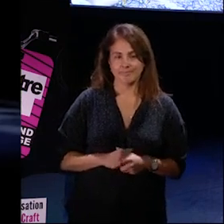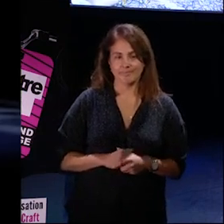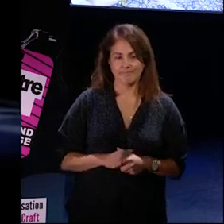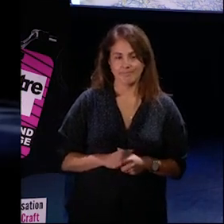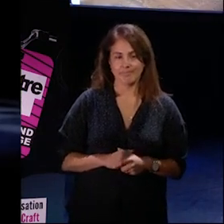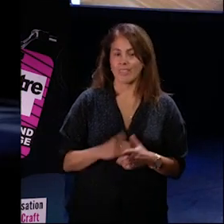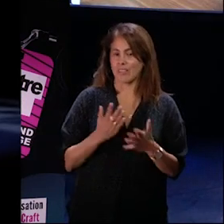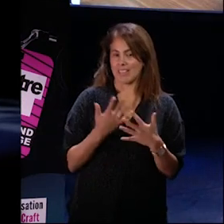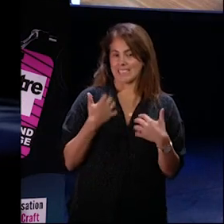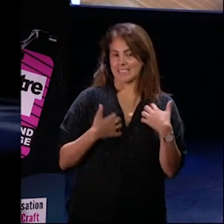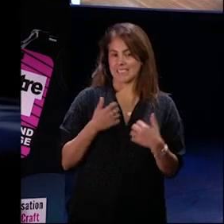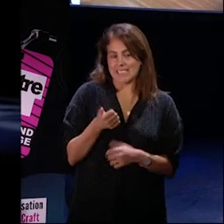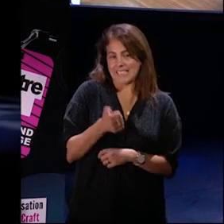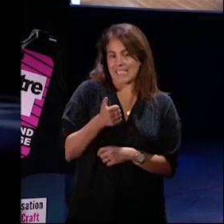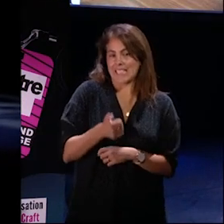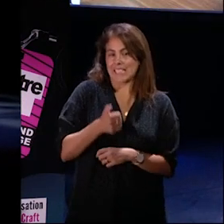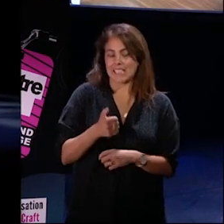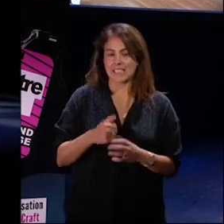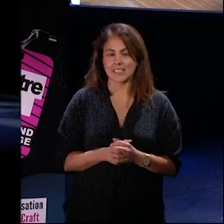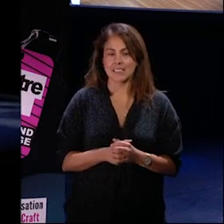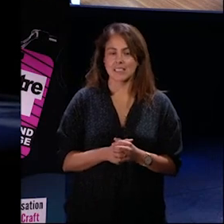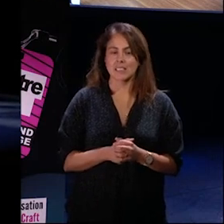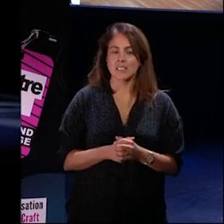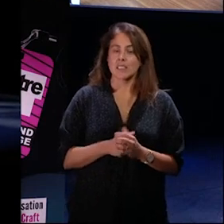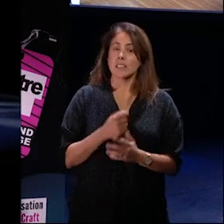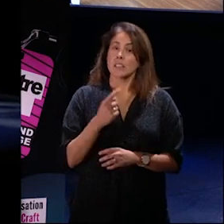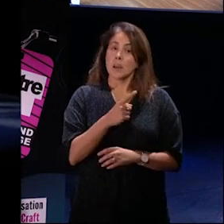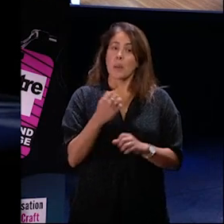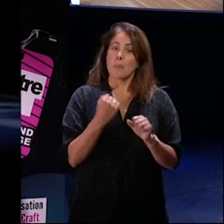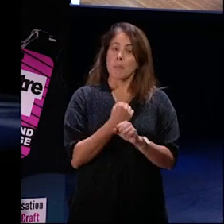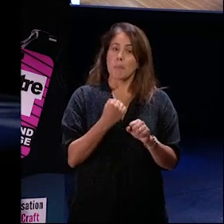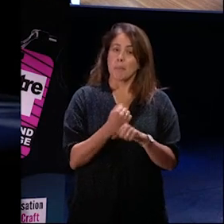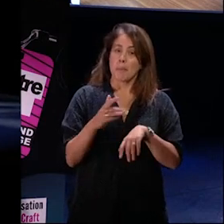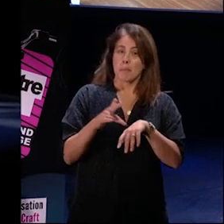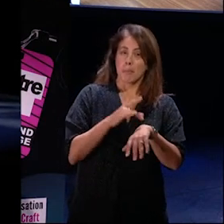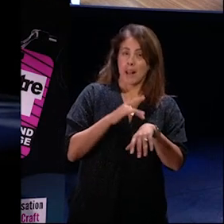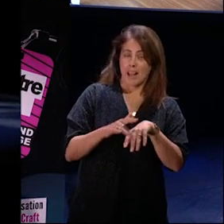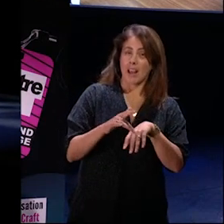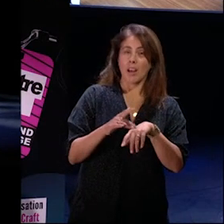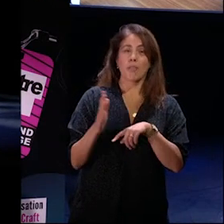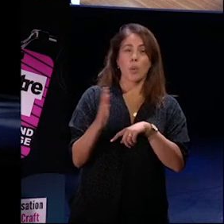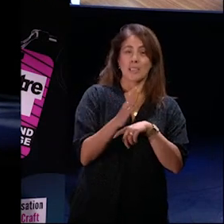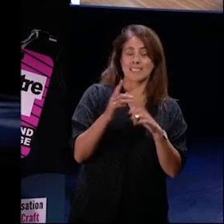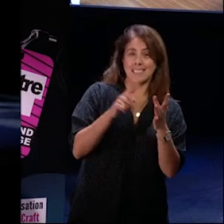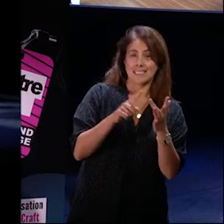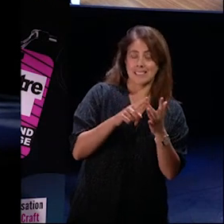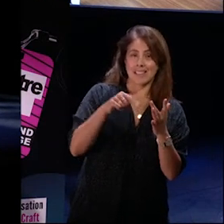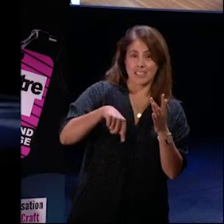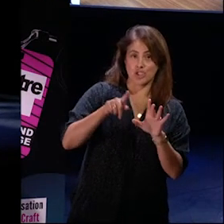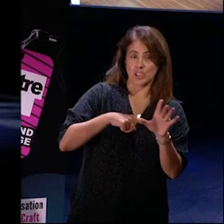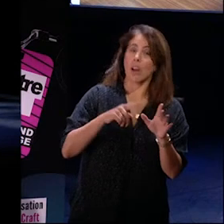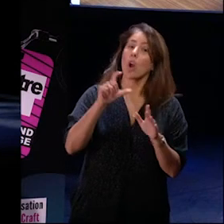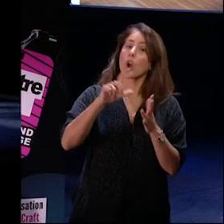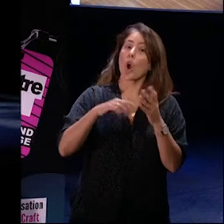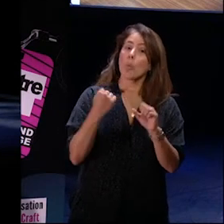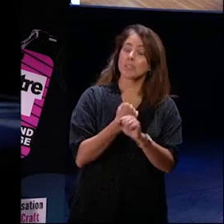It's very exciting, the clicker. So, we took this to heart when making Playboy of the West Indies previously this year. This show was a